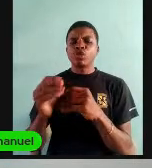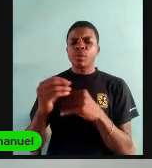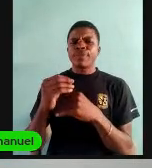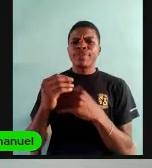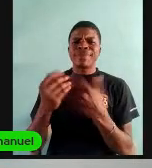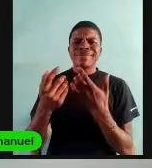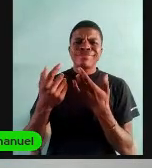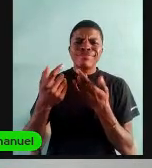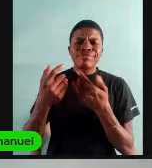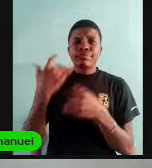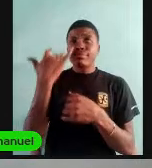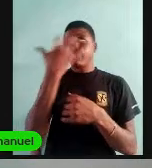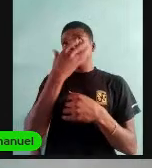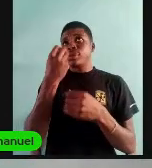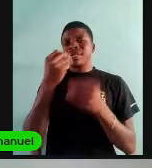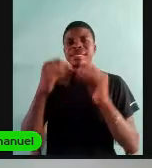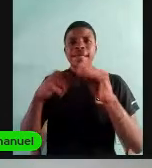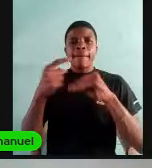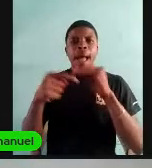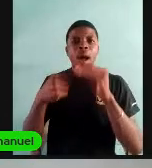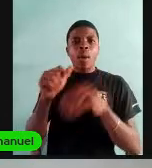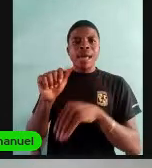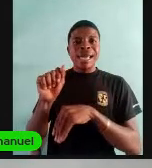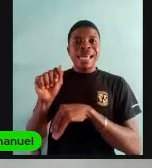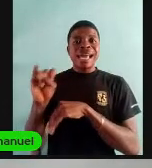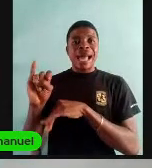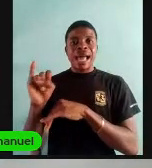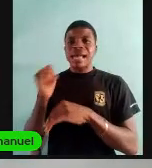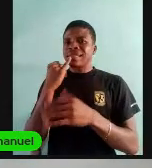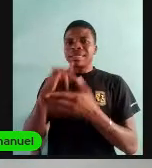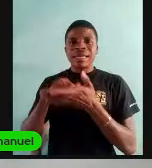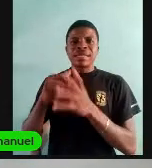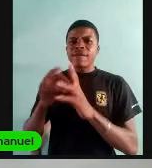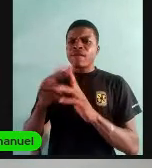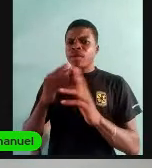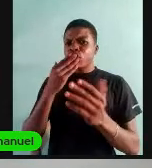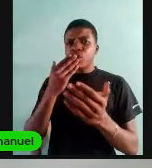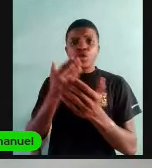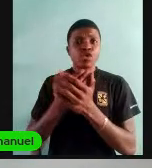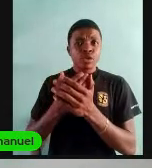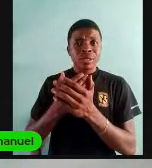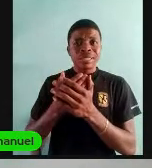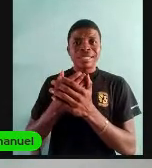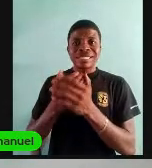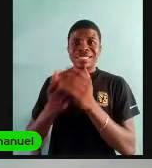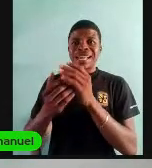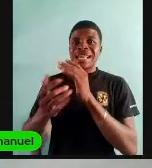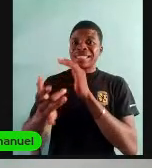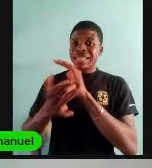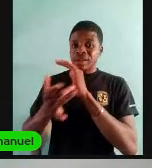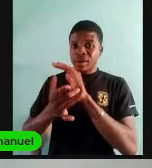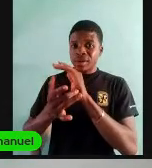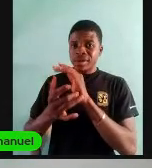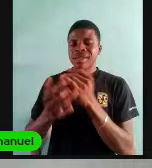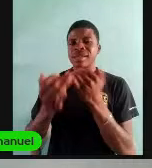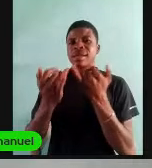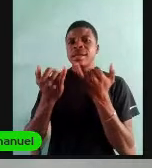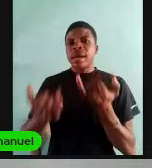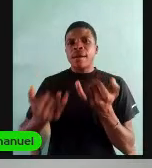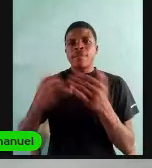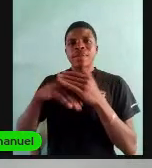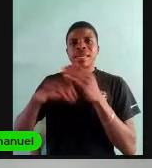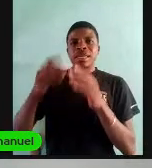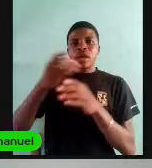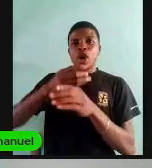very cool technology. Okay. So now in conclusion now, computer literacy is